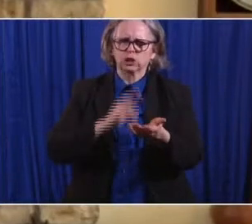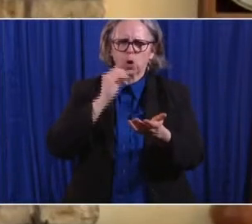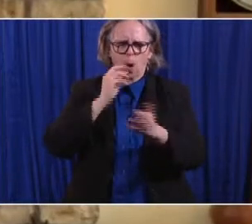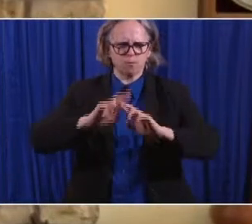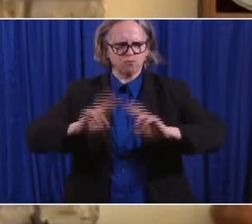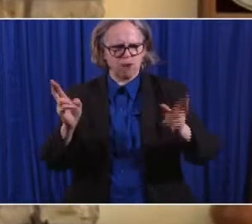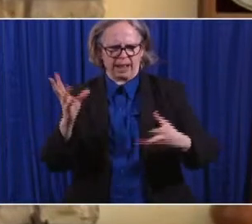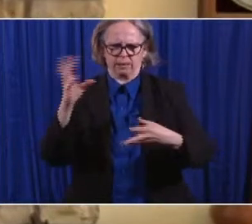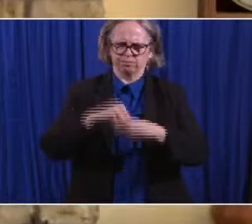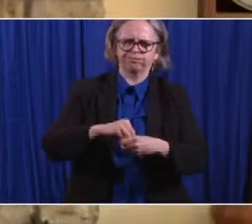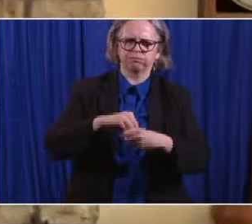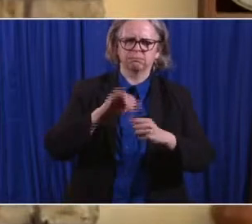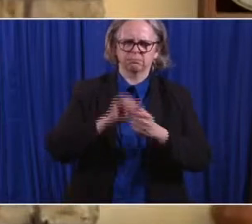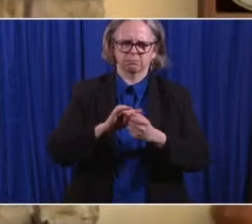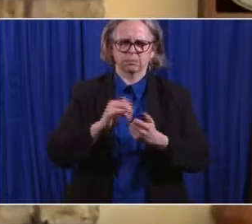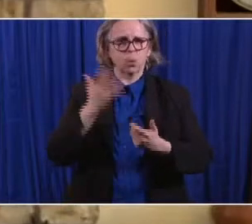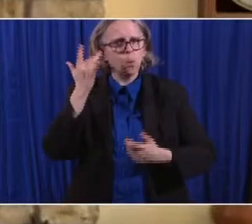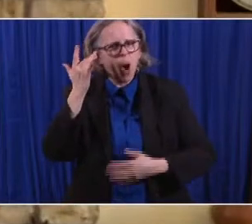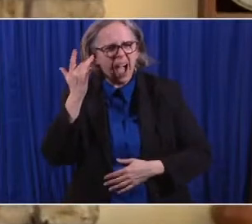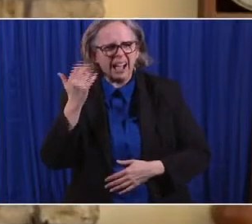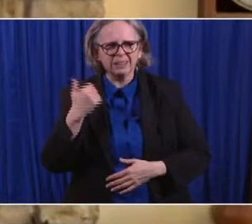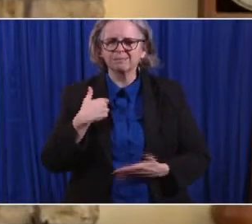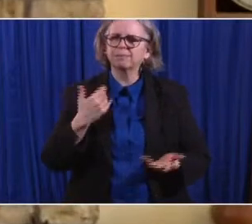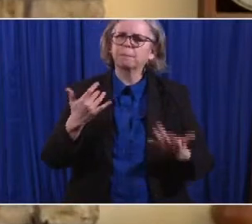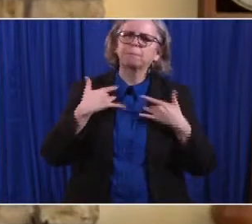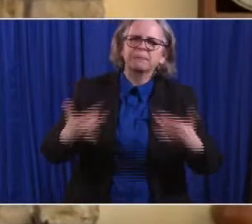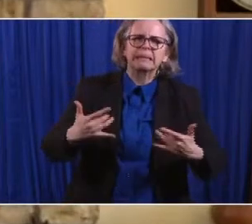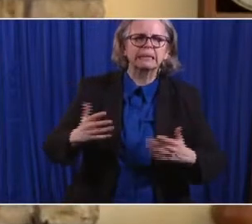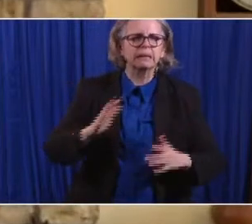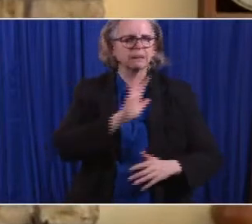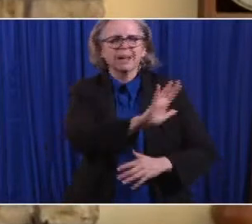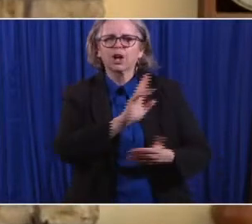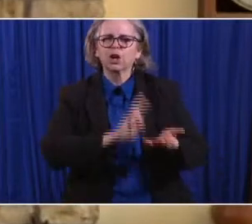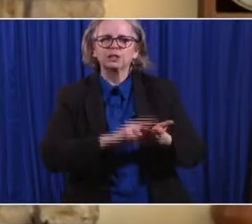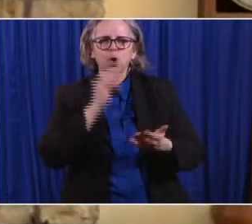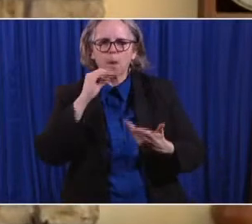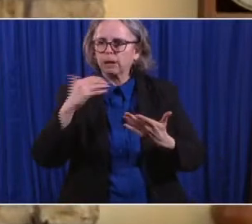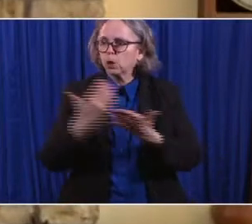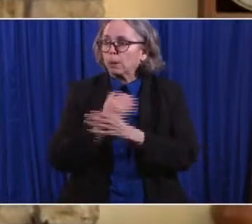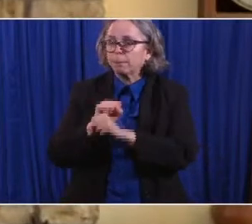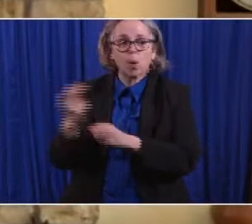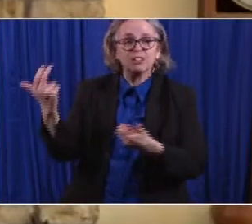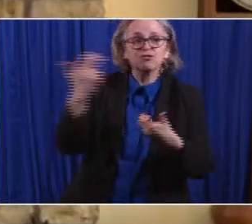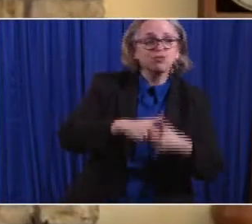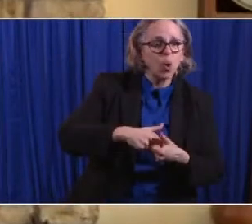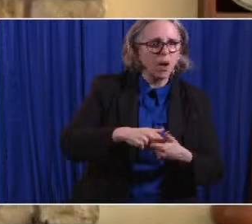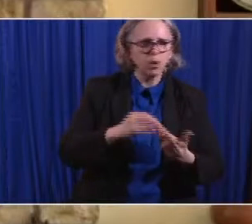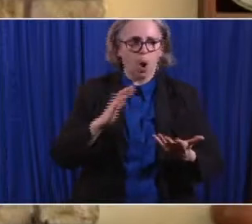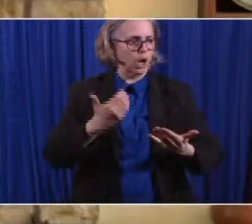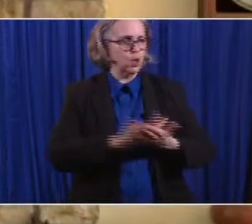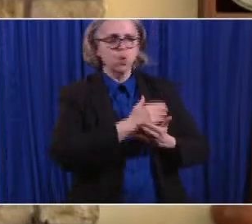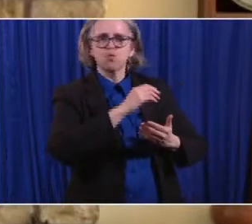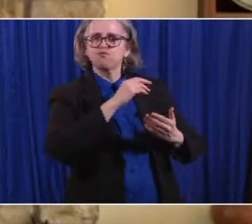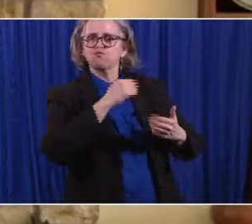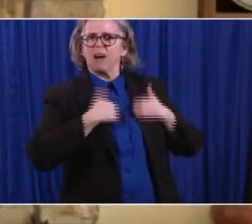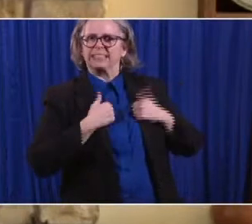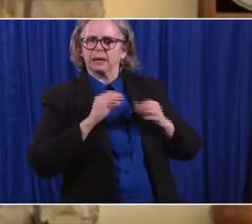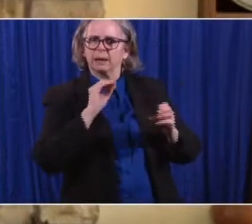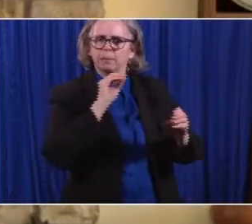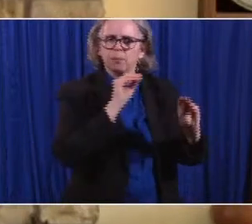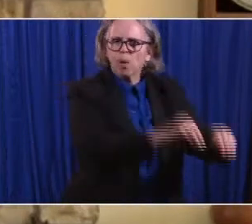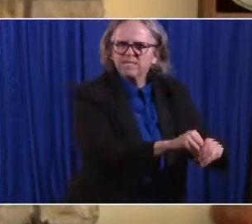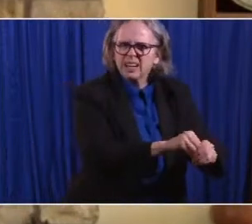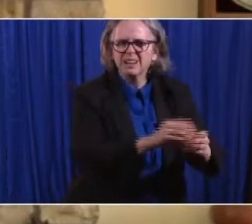nursing homes continue to get new employees. They all continue to get new residents. And so every